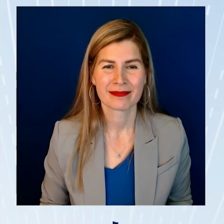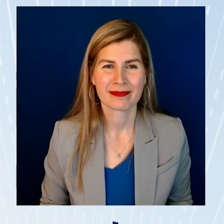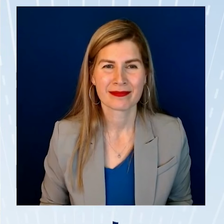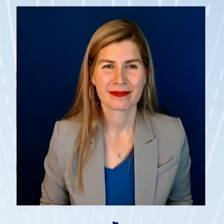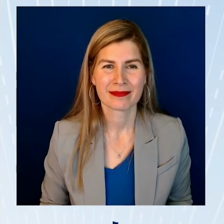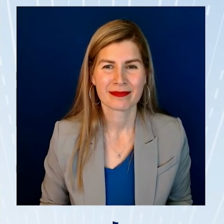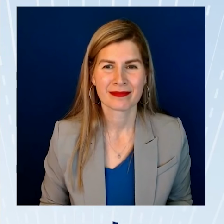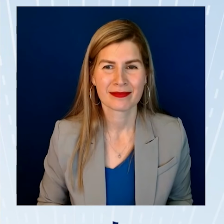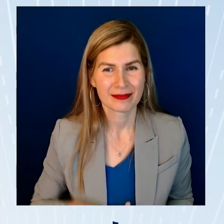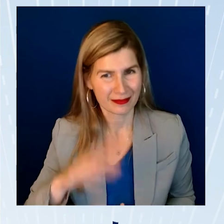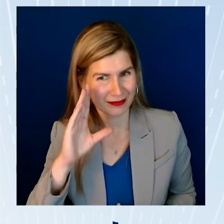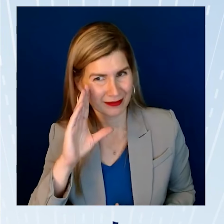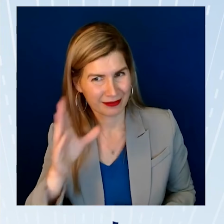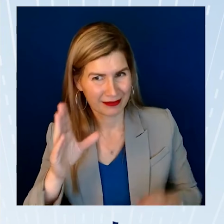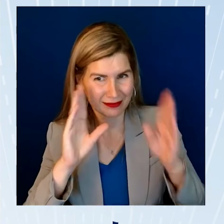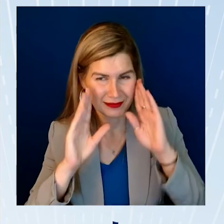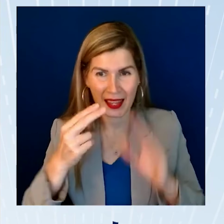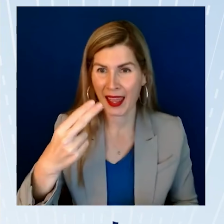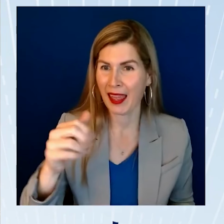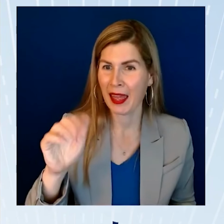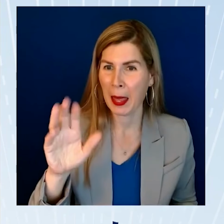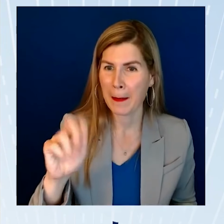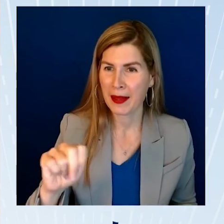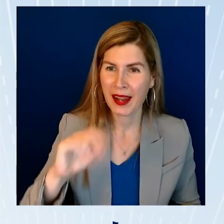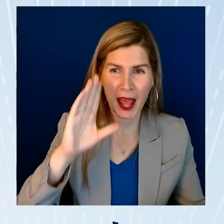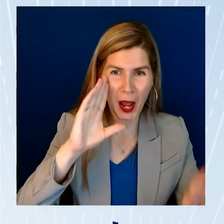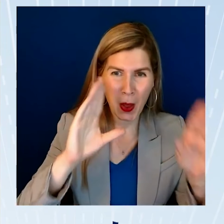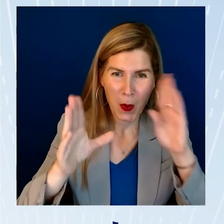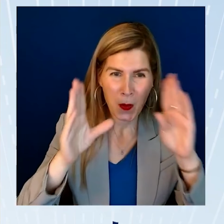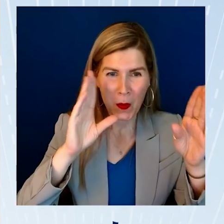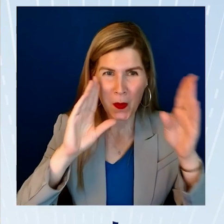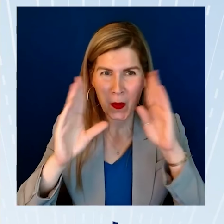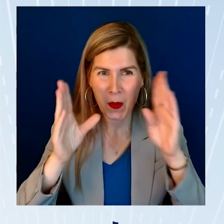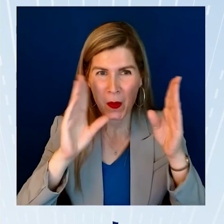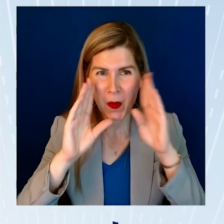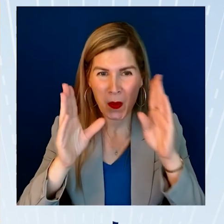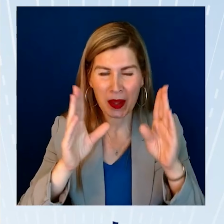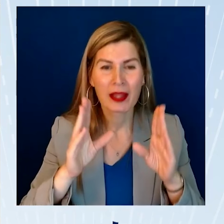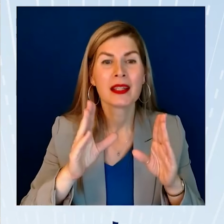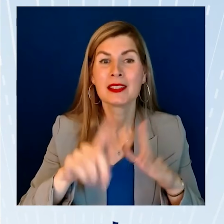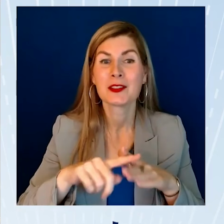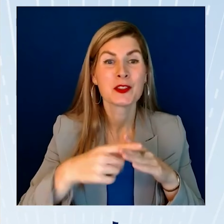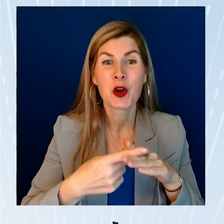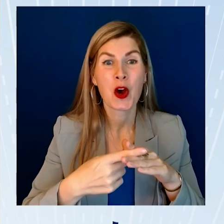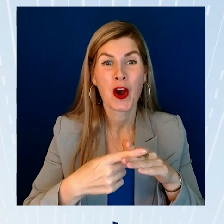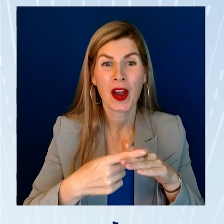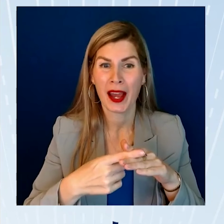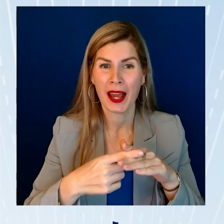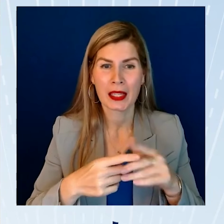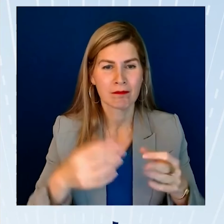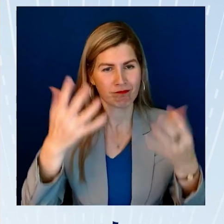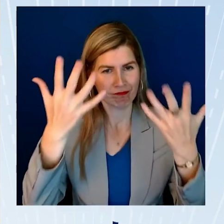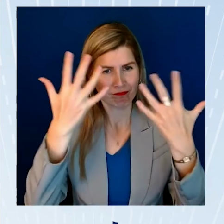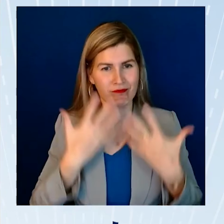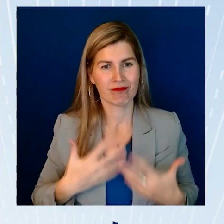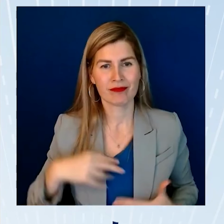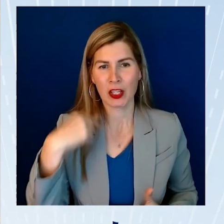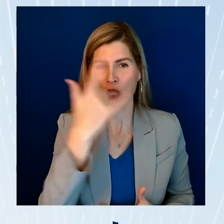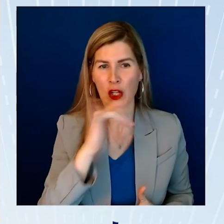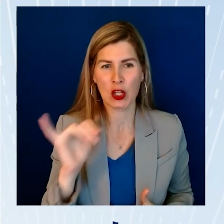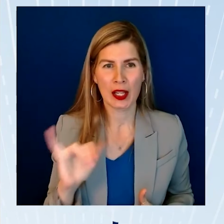Haben Girma speaking. Hello, everyone. So I'm going to start with a visual description. It's an